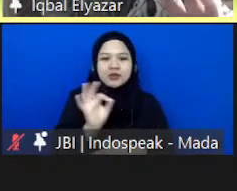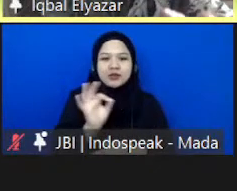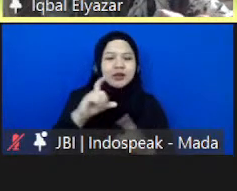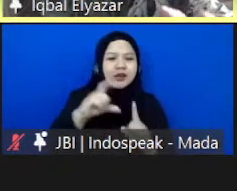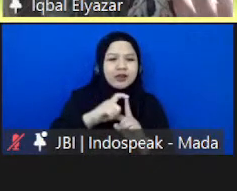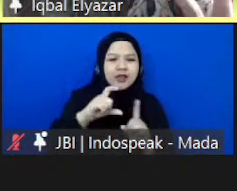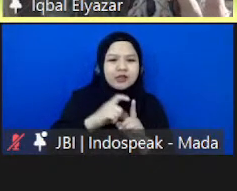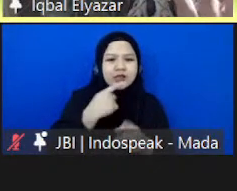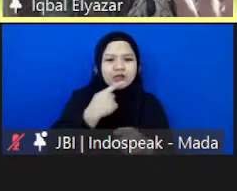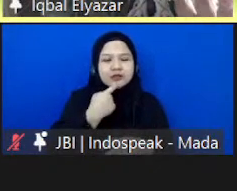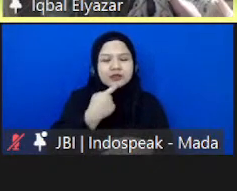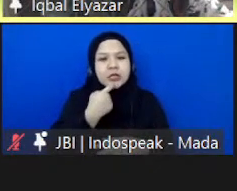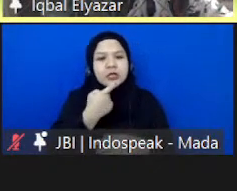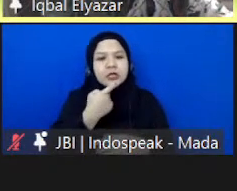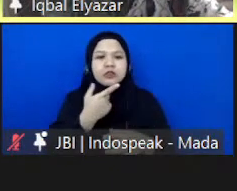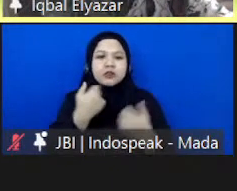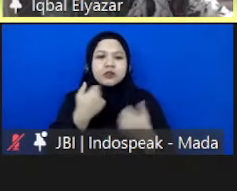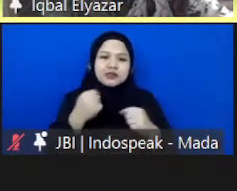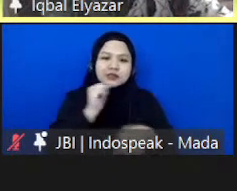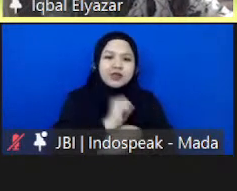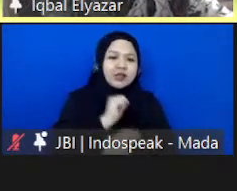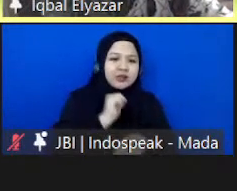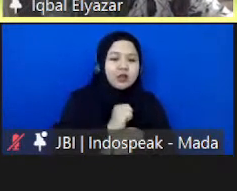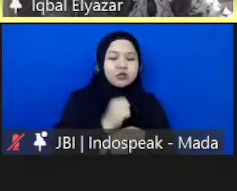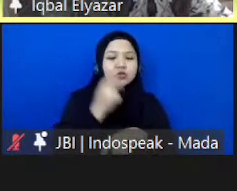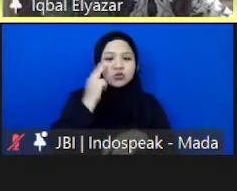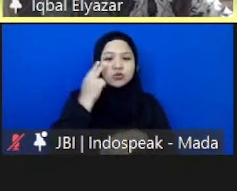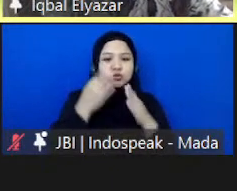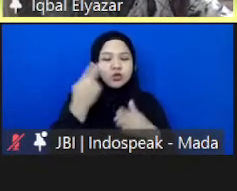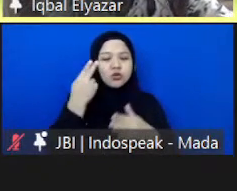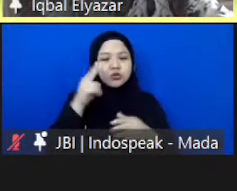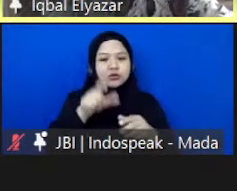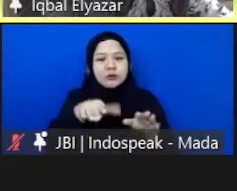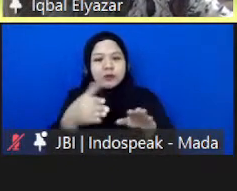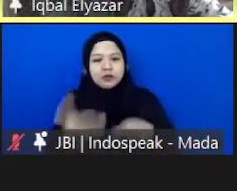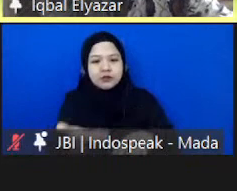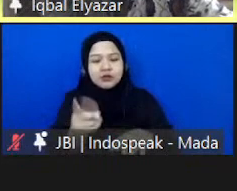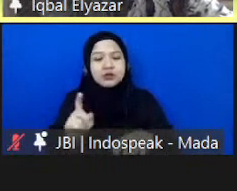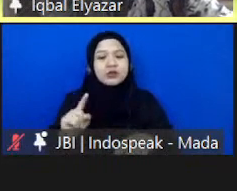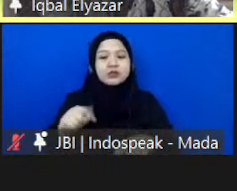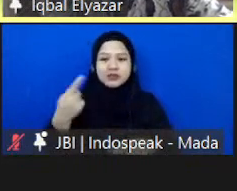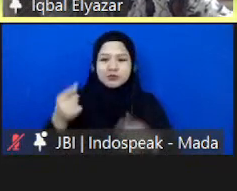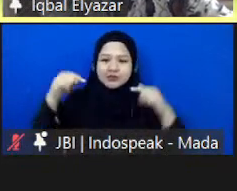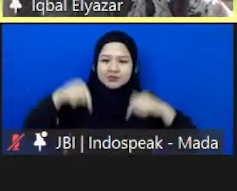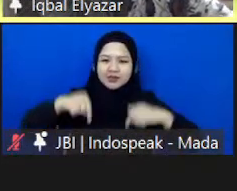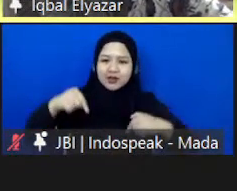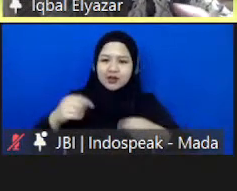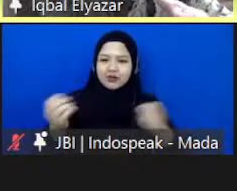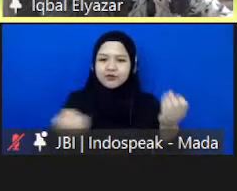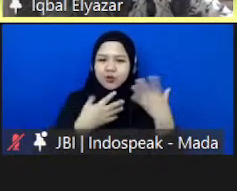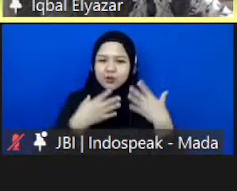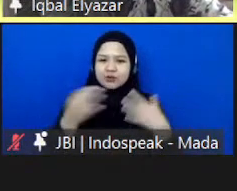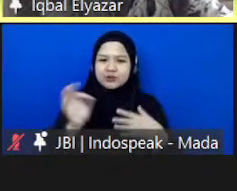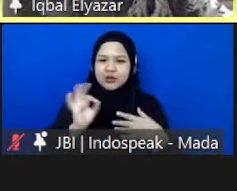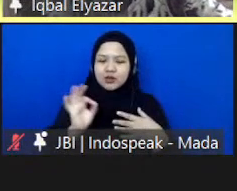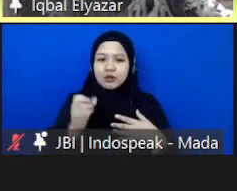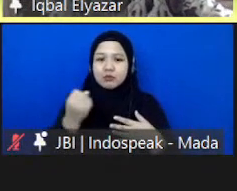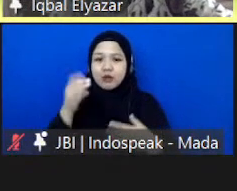health worker burden, especially health mortality. Until now, we don't have any information about how many health workers have been